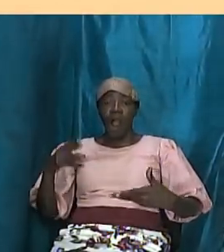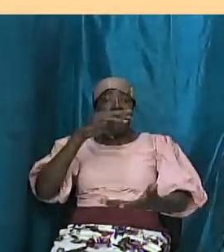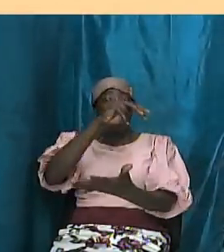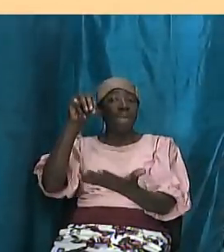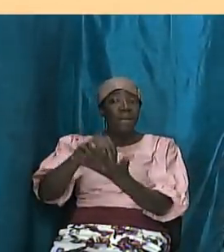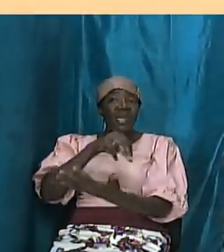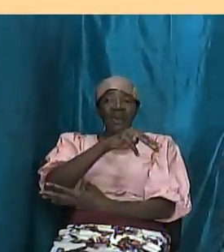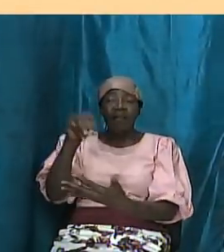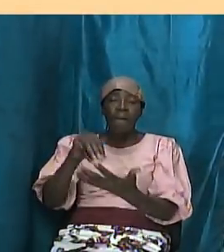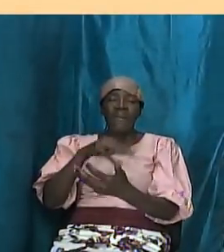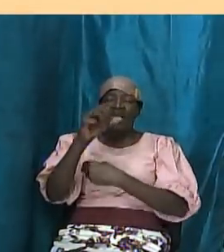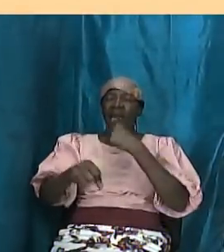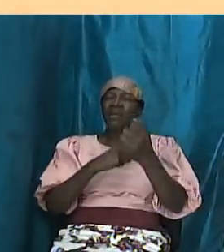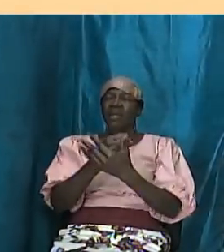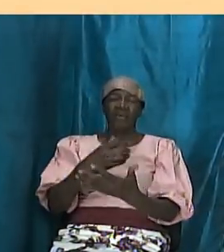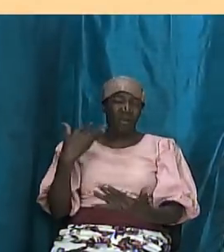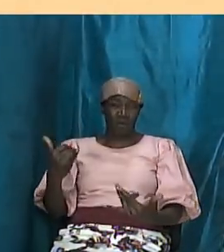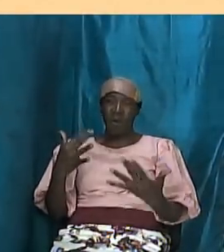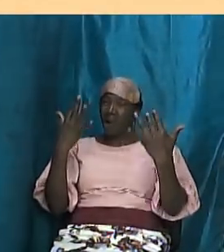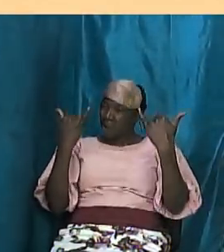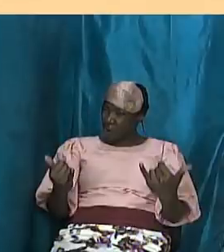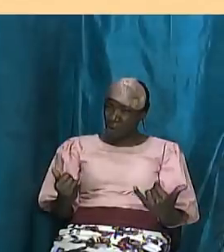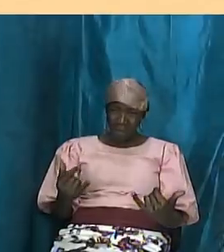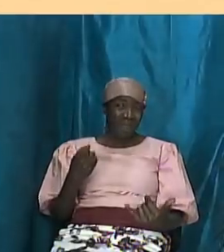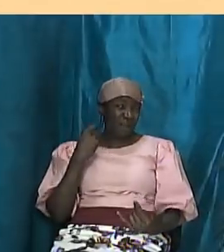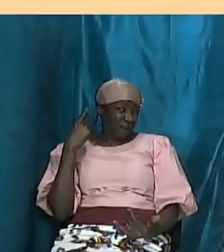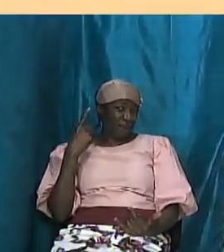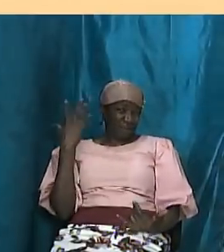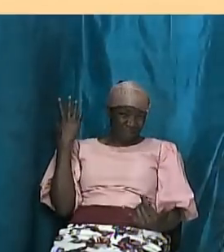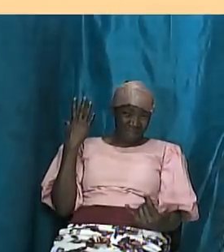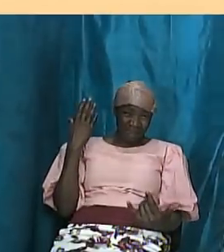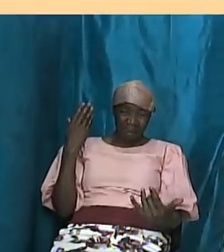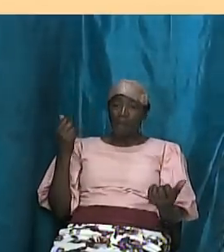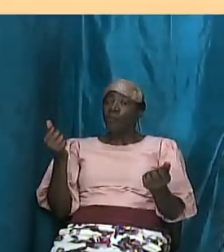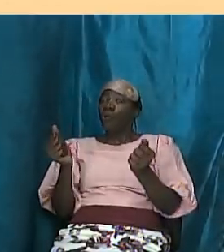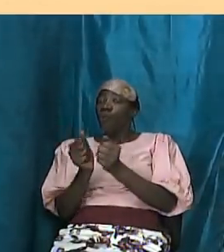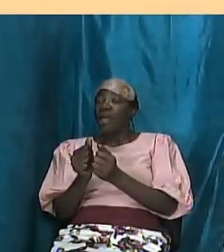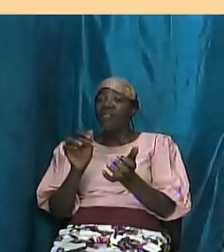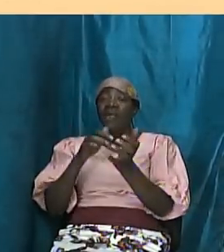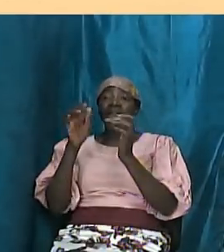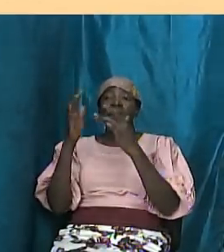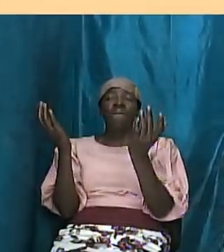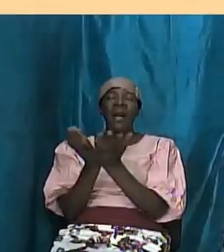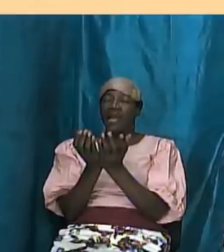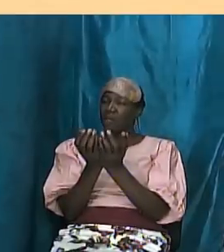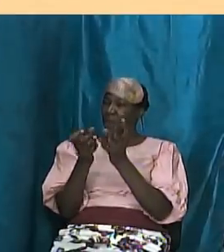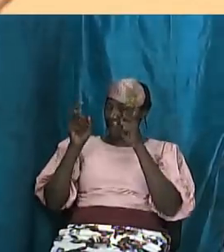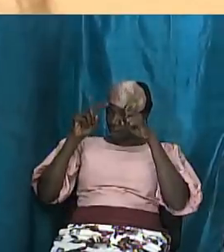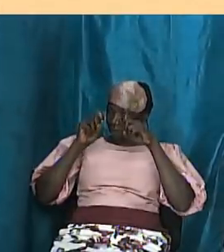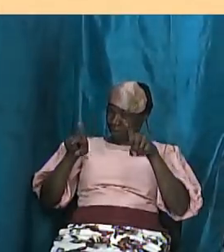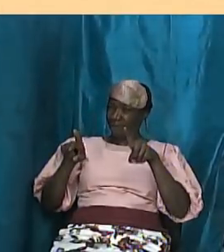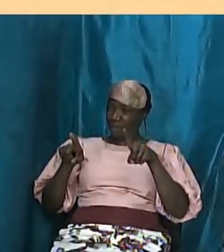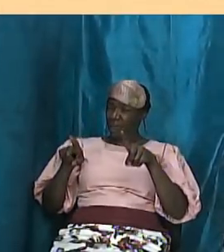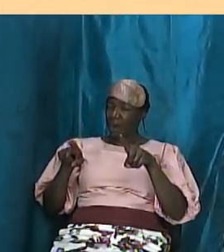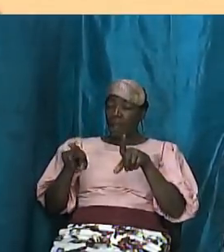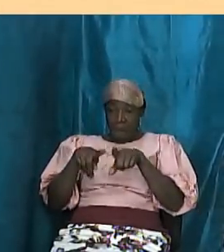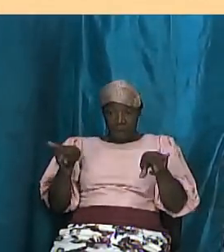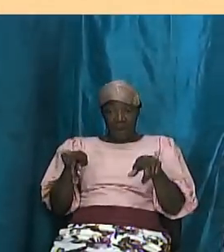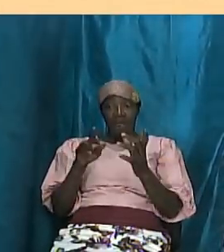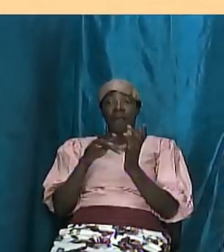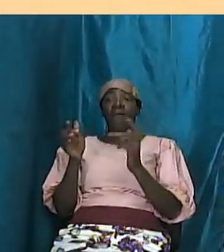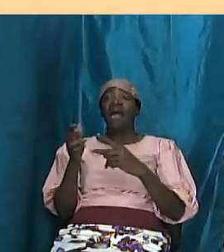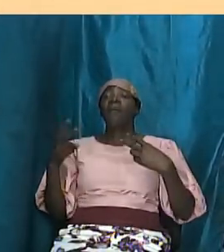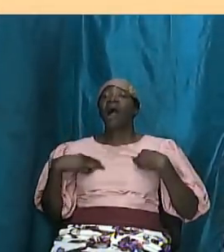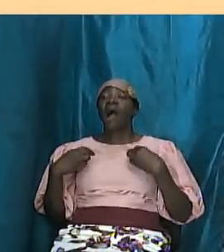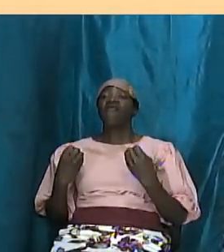reconcile these scientific facts with the Bible? But I want us to know that the Bible